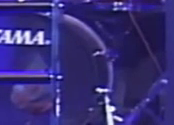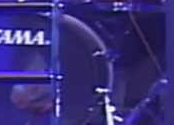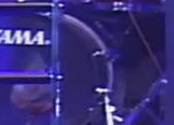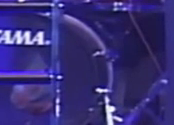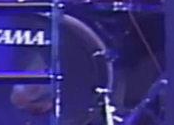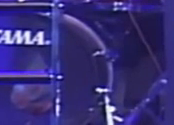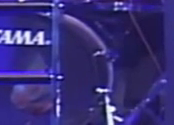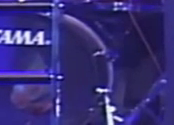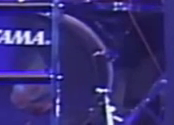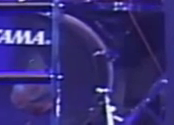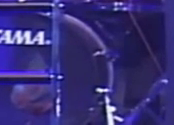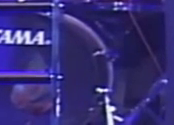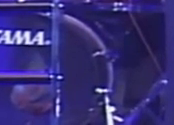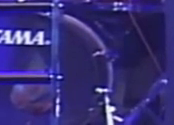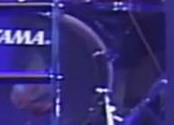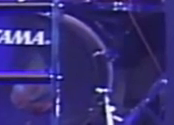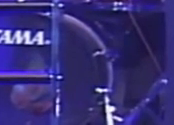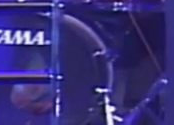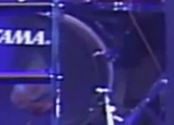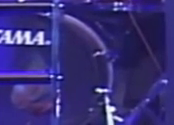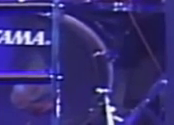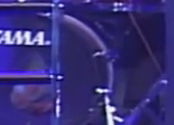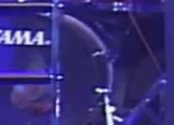atagira icyaha. A sinless blood.